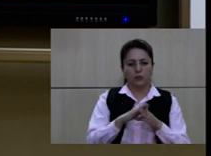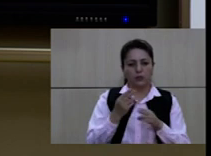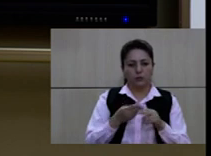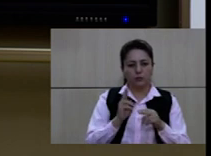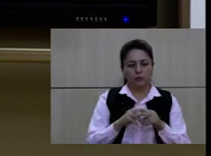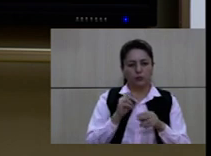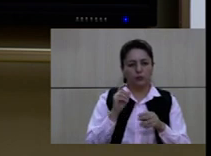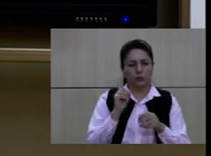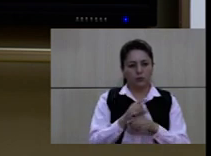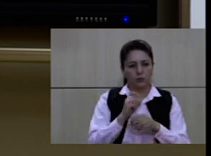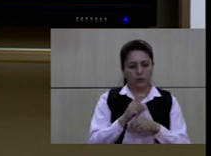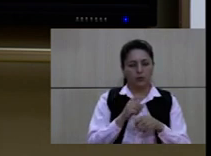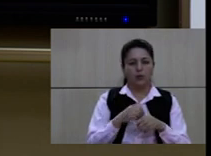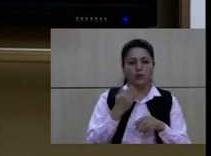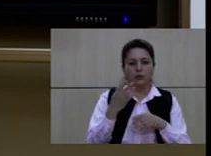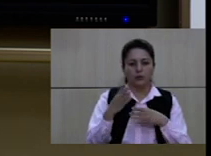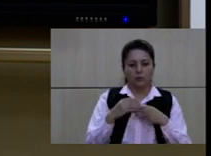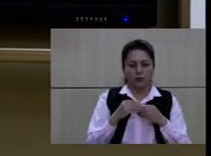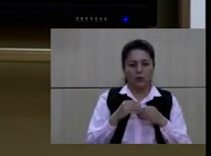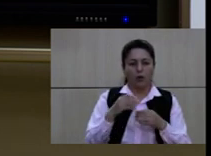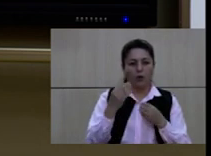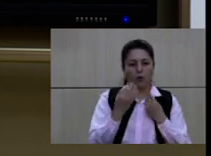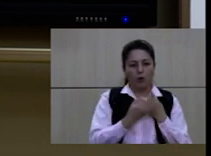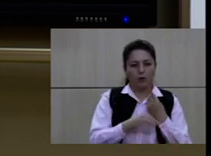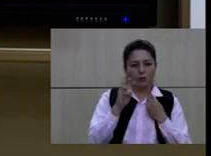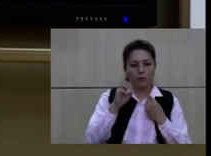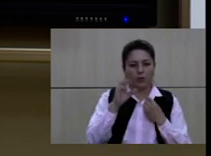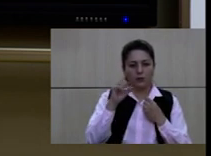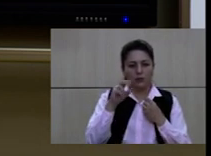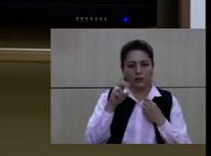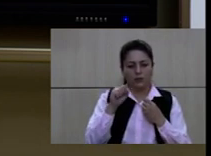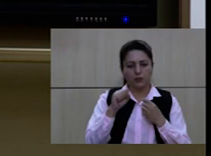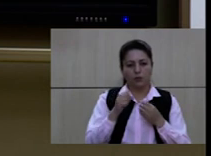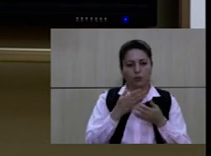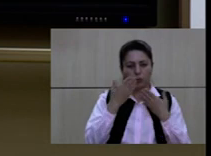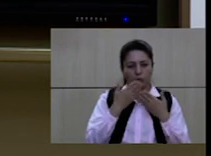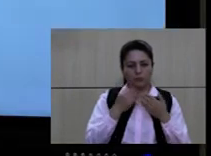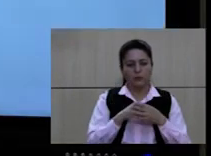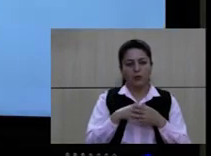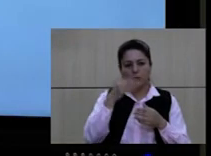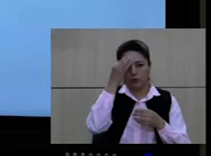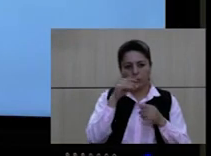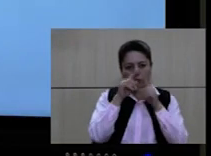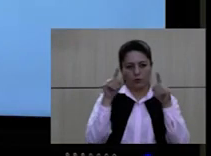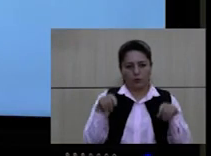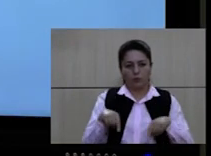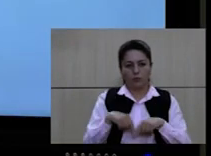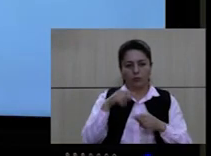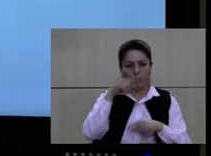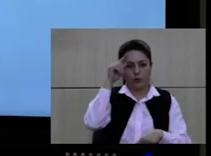bo'ladi. Va siz bilan oxirgi masalani o'qiymiz. To'g'ri to'rt burchakning